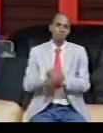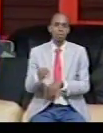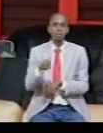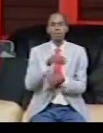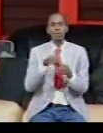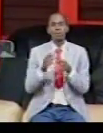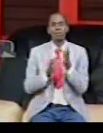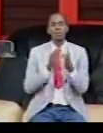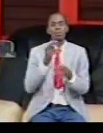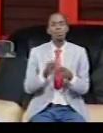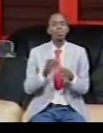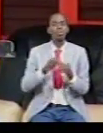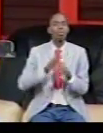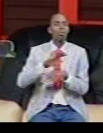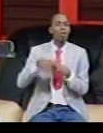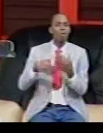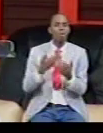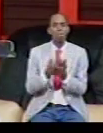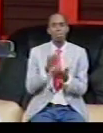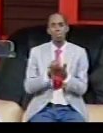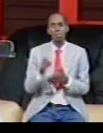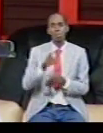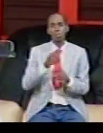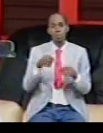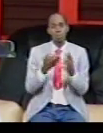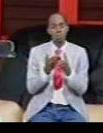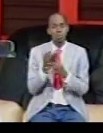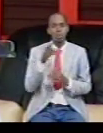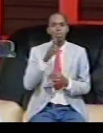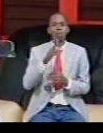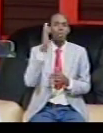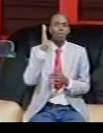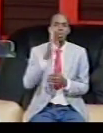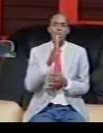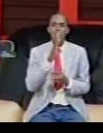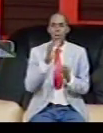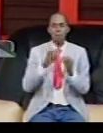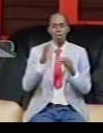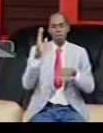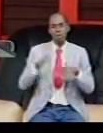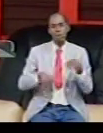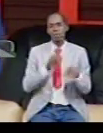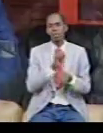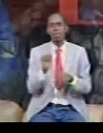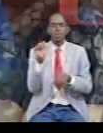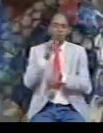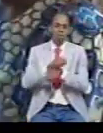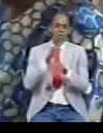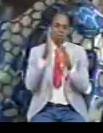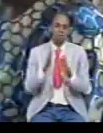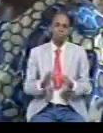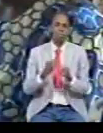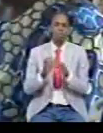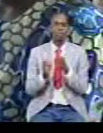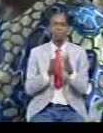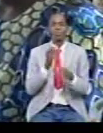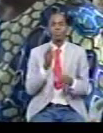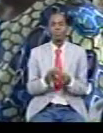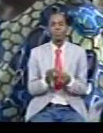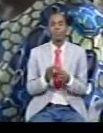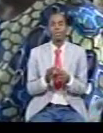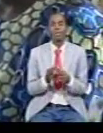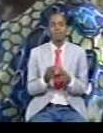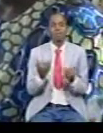In all that you go through, you will be more than a conqueror. That's why we're looking